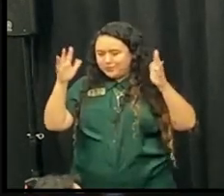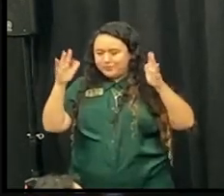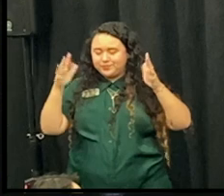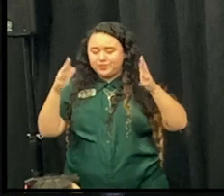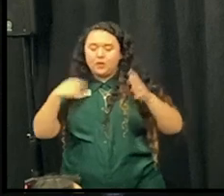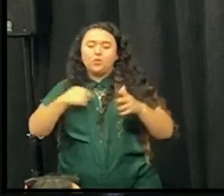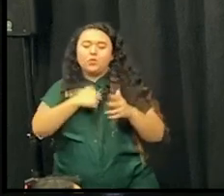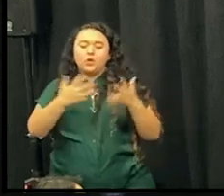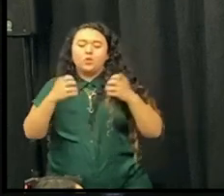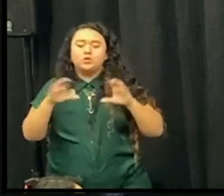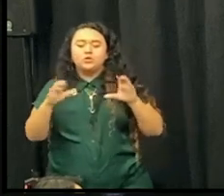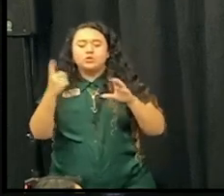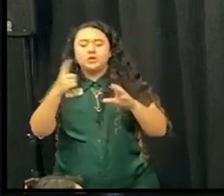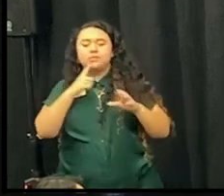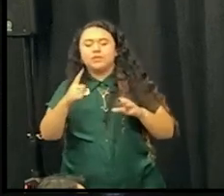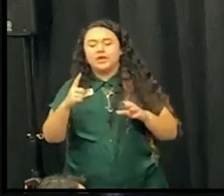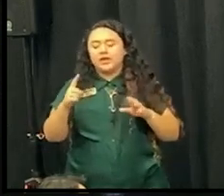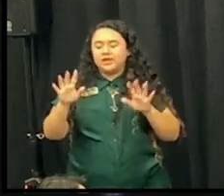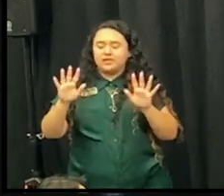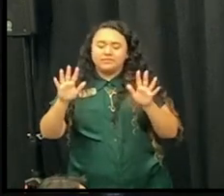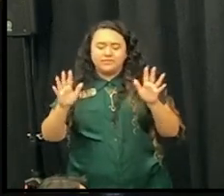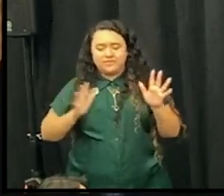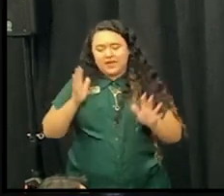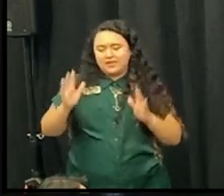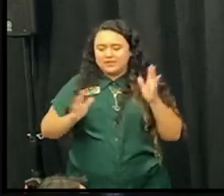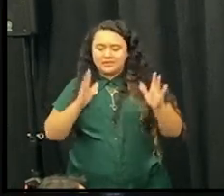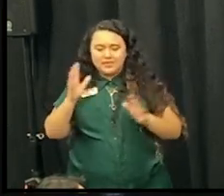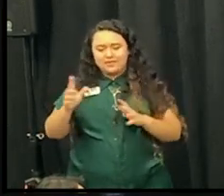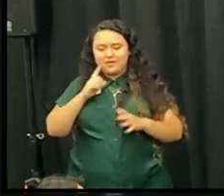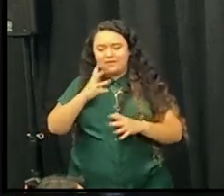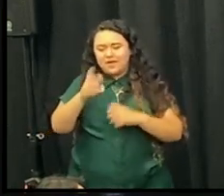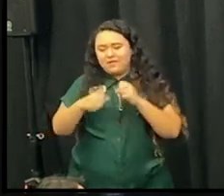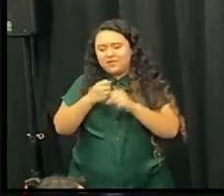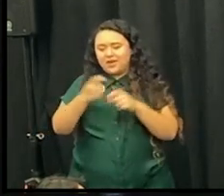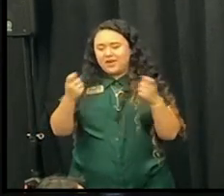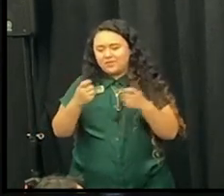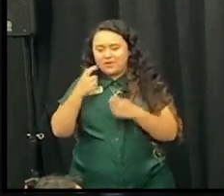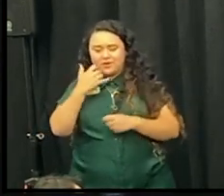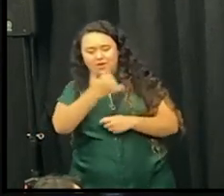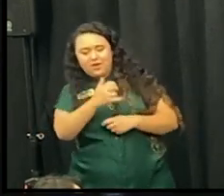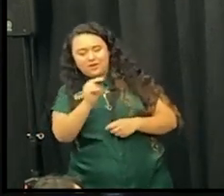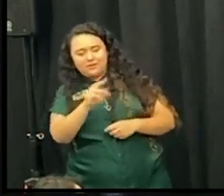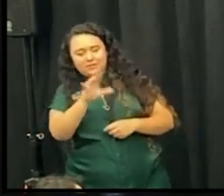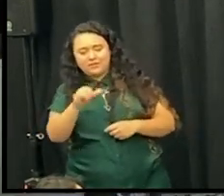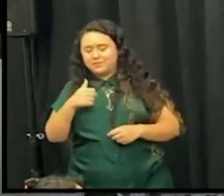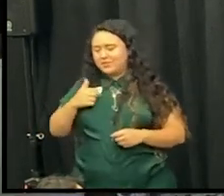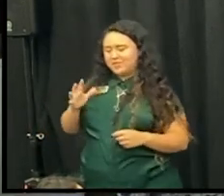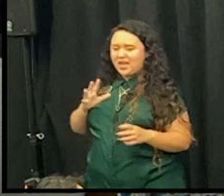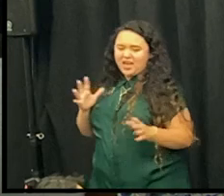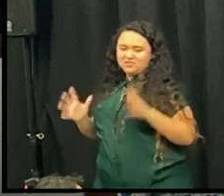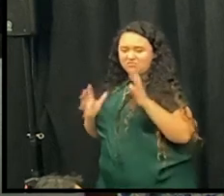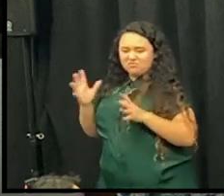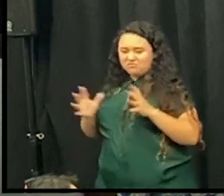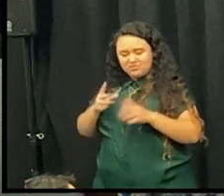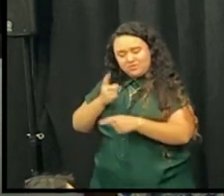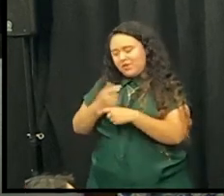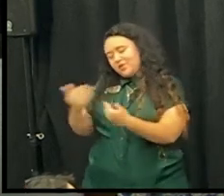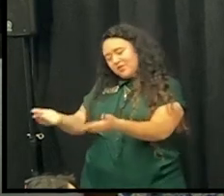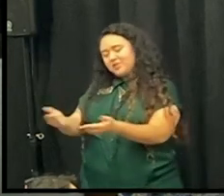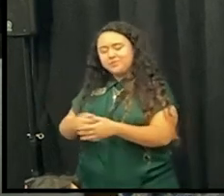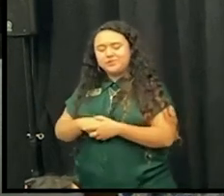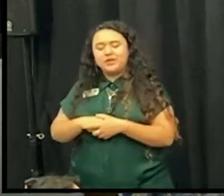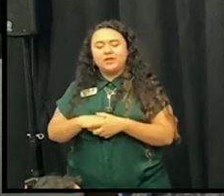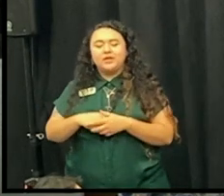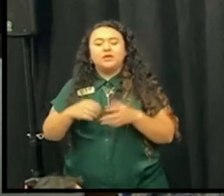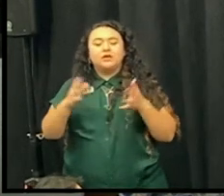We wanted to do something flashy for our five-year anniversary, so we called Nancy. Because I'm so flashy. Anyway, please continue. Well,